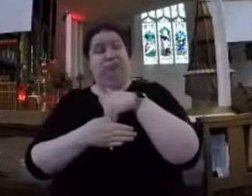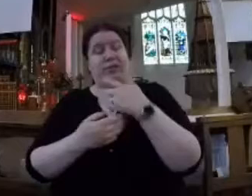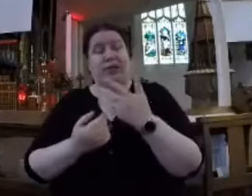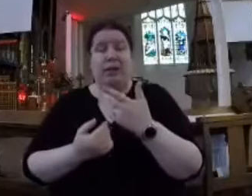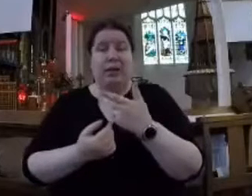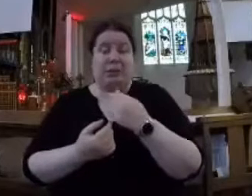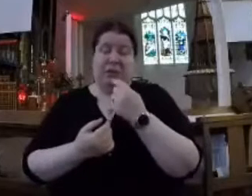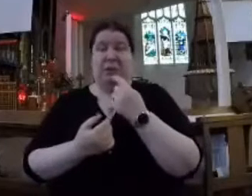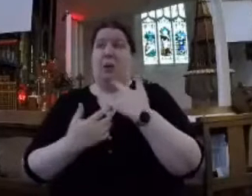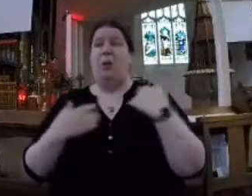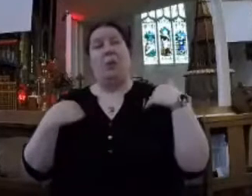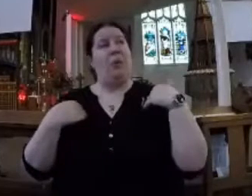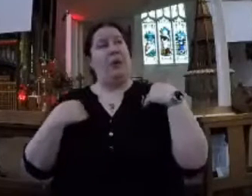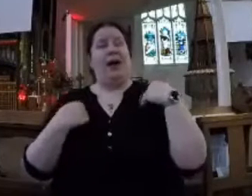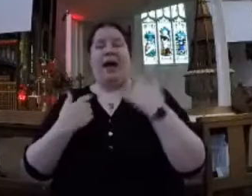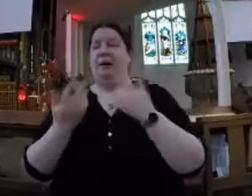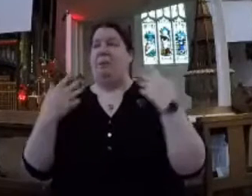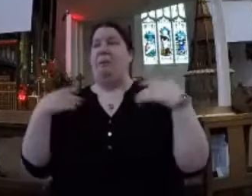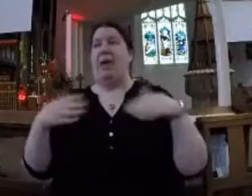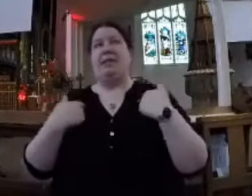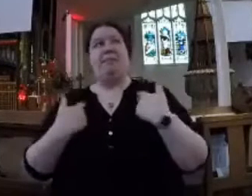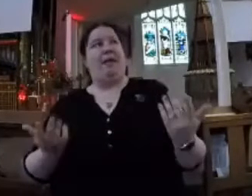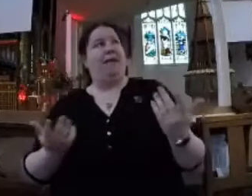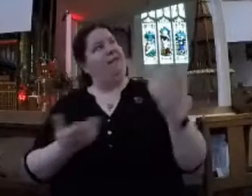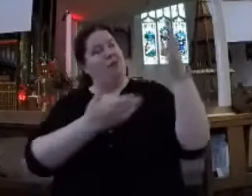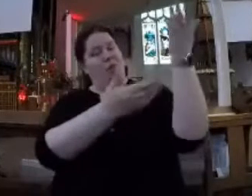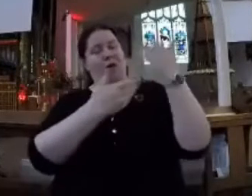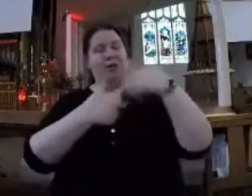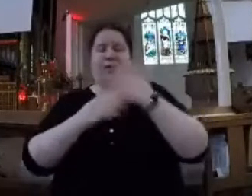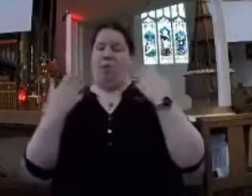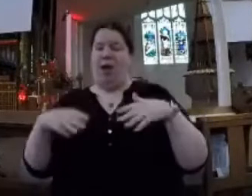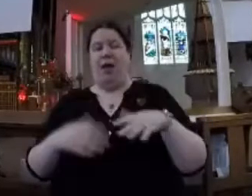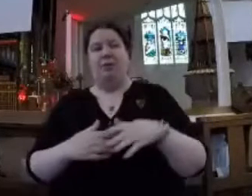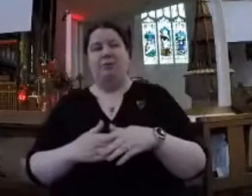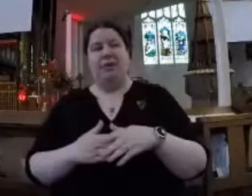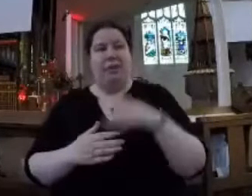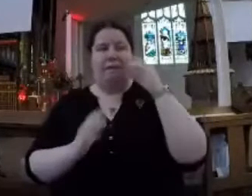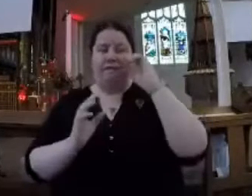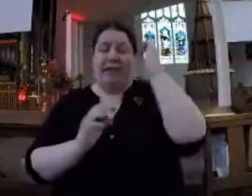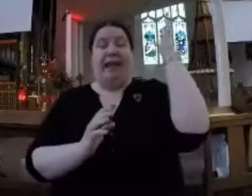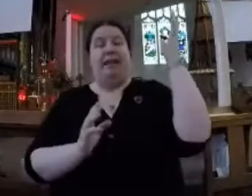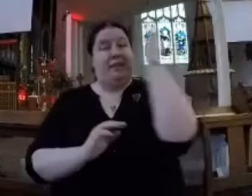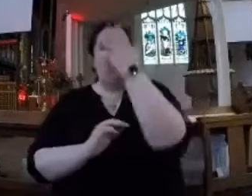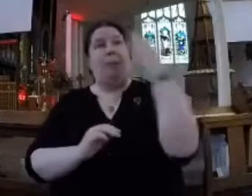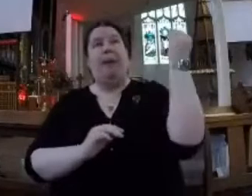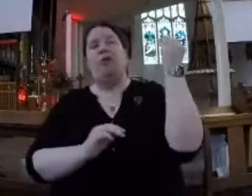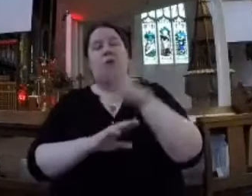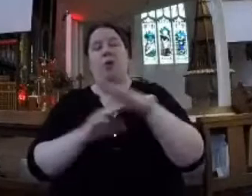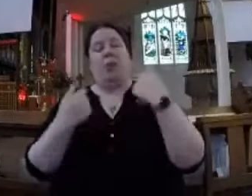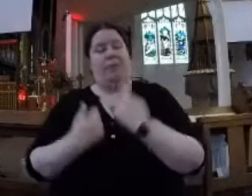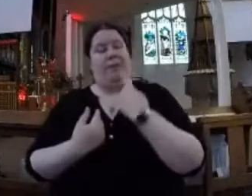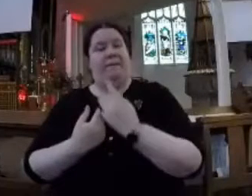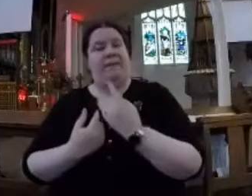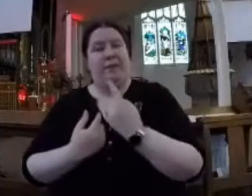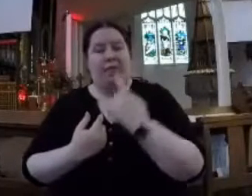can easily promote the self rather than the spirit who is enabling them. It can become about